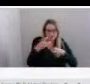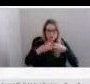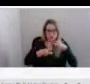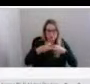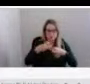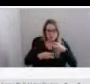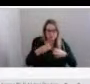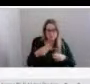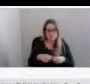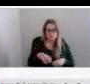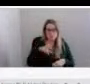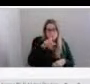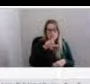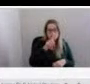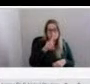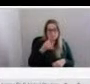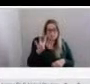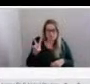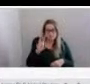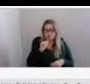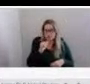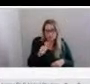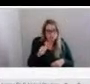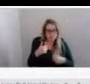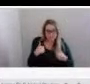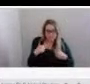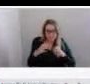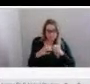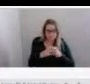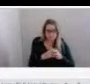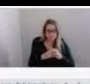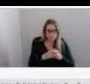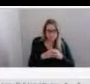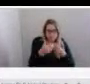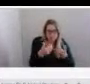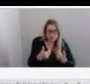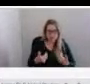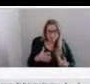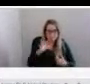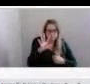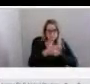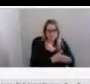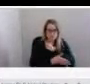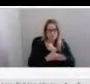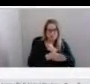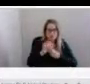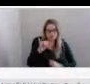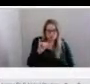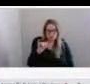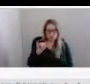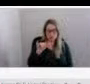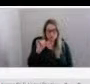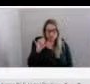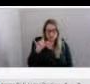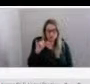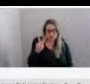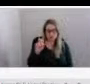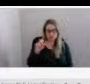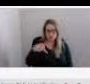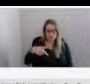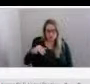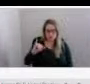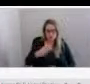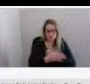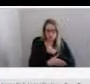ld7 does not achieve compactness splitting five counties in order to keep yavapai county whole map uh lds